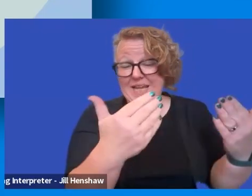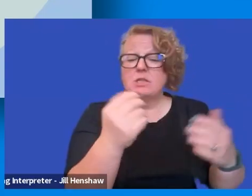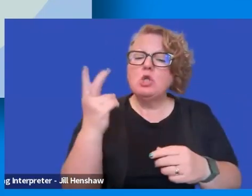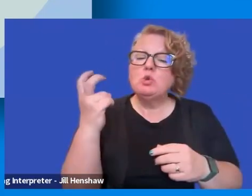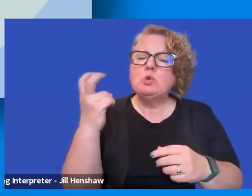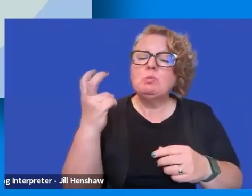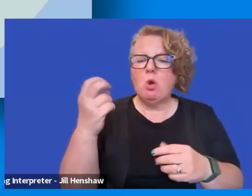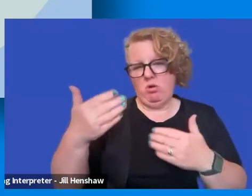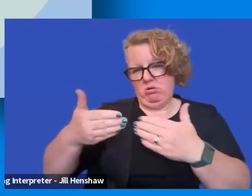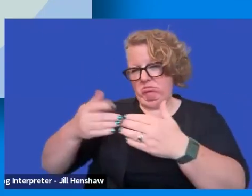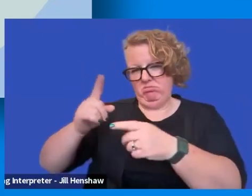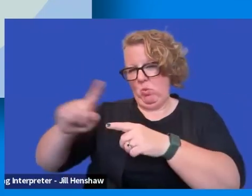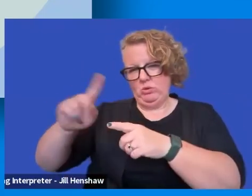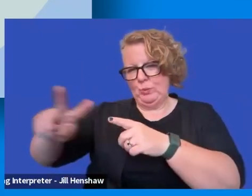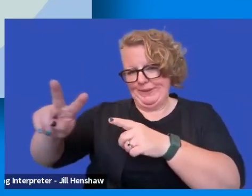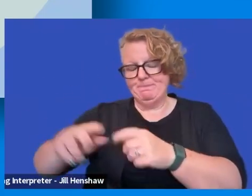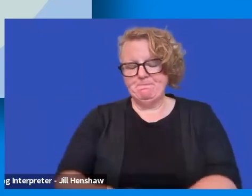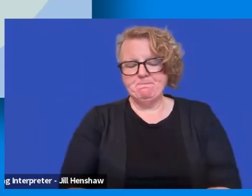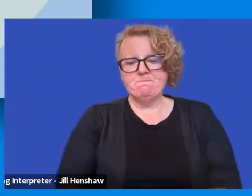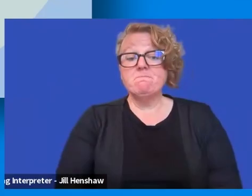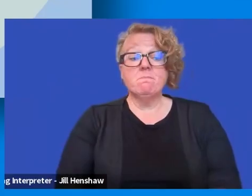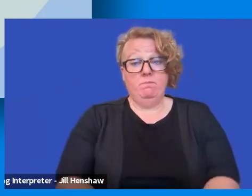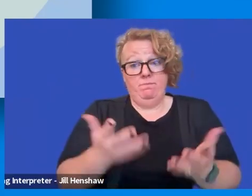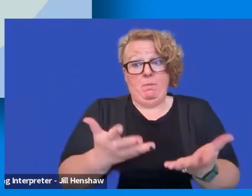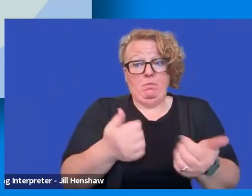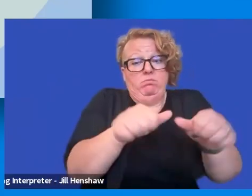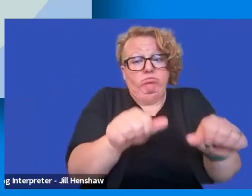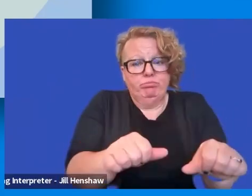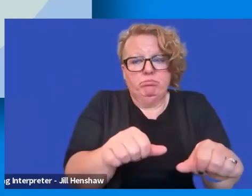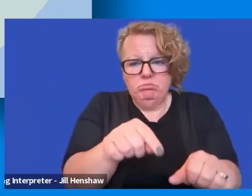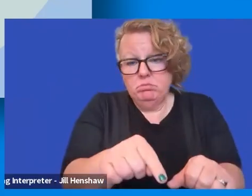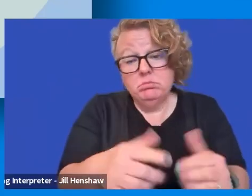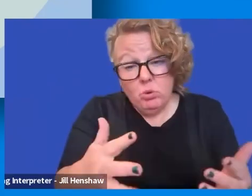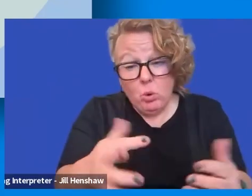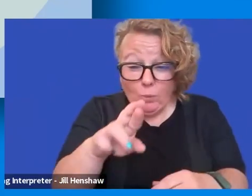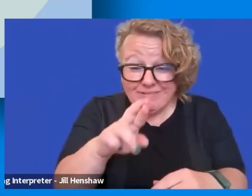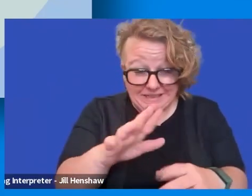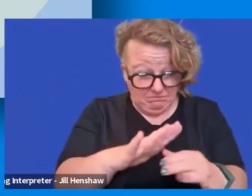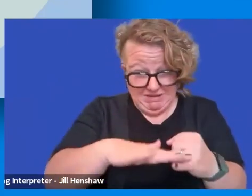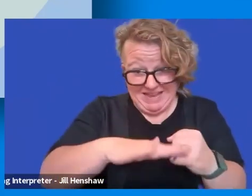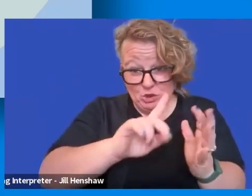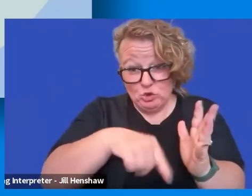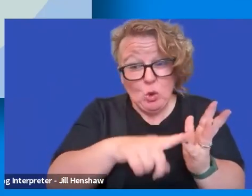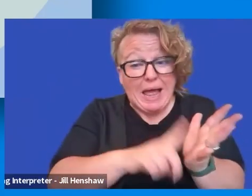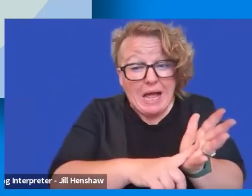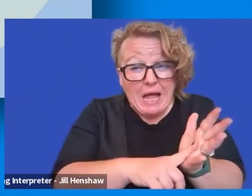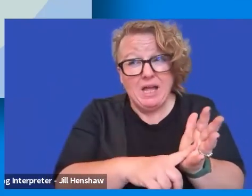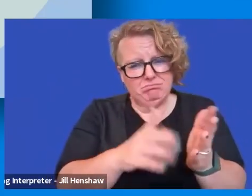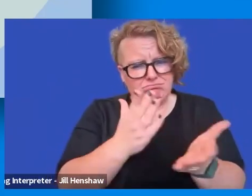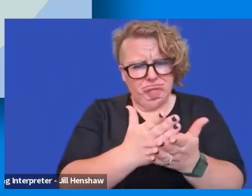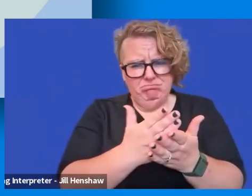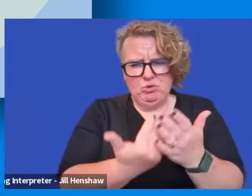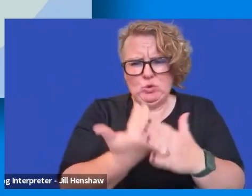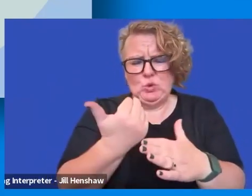come along in the next week or two. We're just in the process of finalising those. So I would hope that by the end of July and certainly by the beginning of the